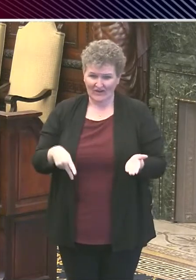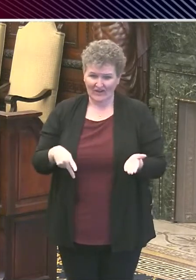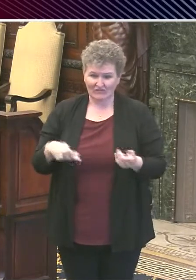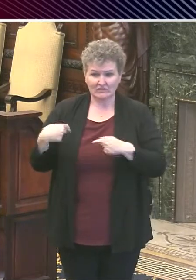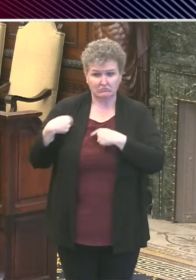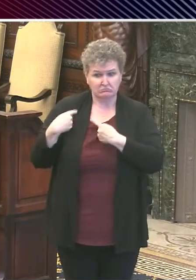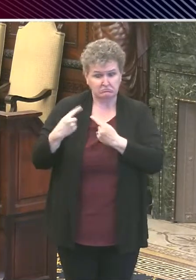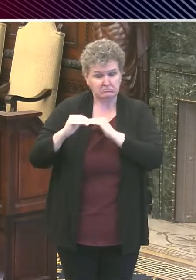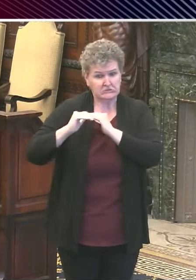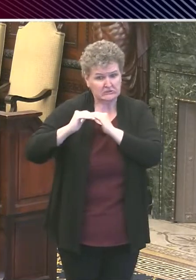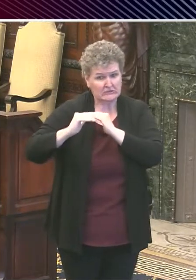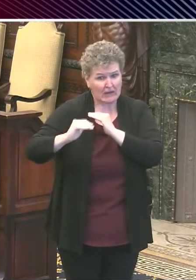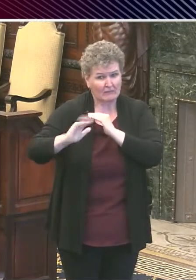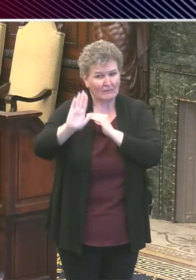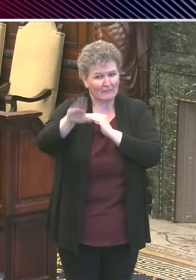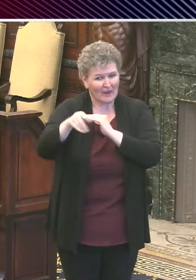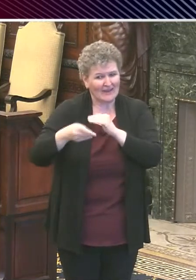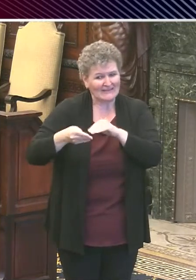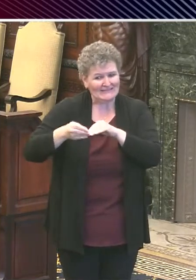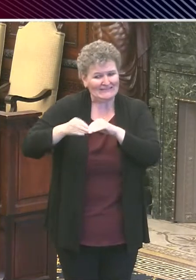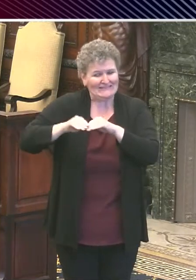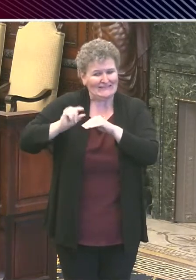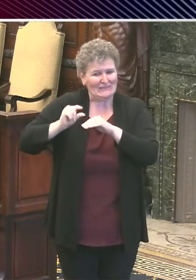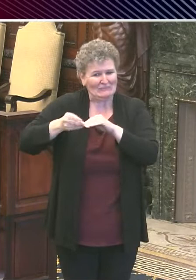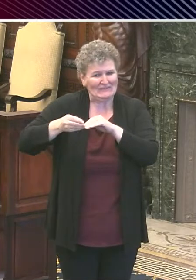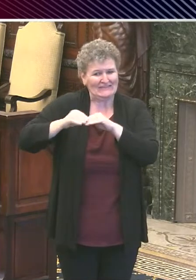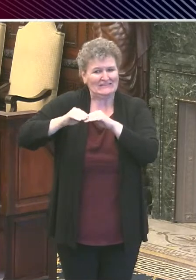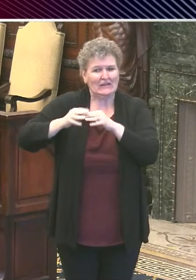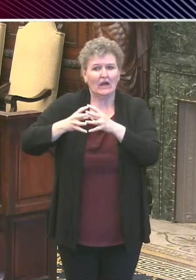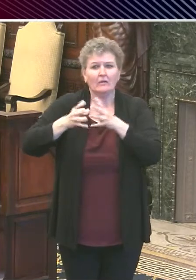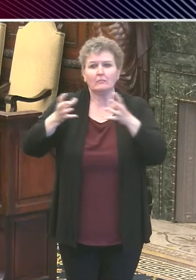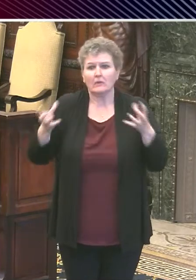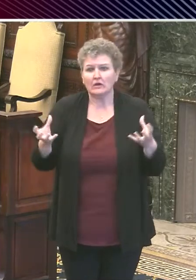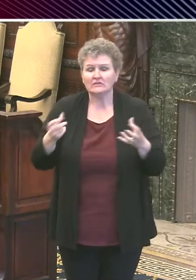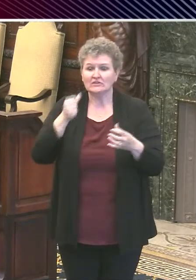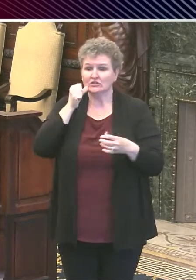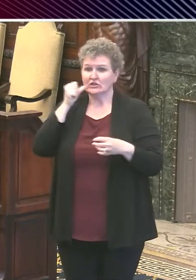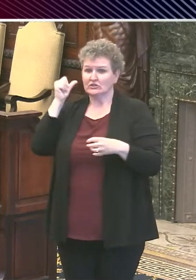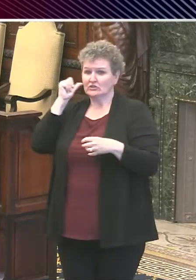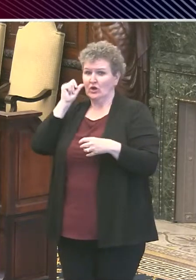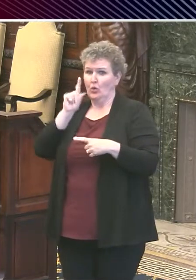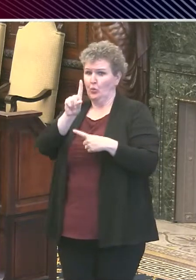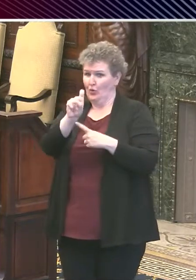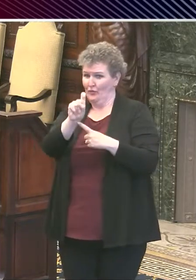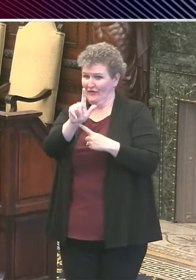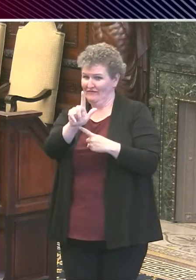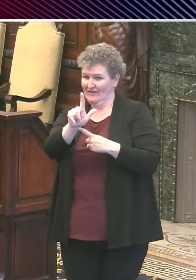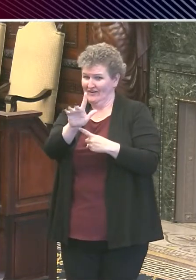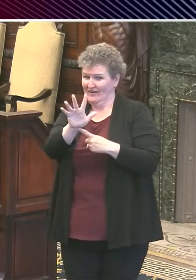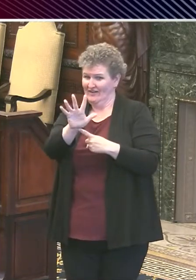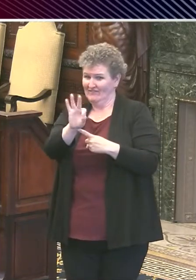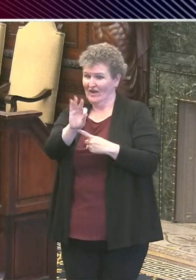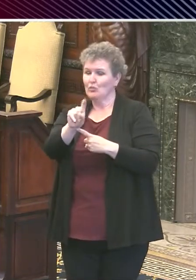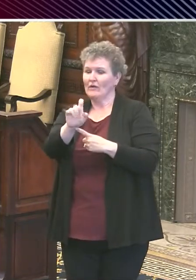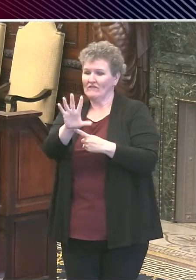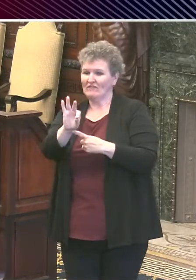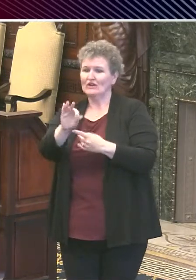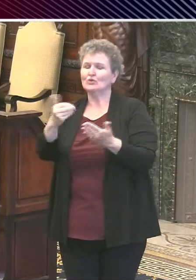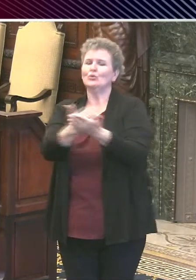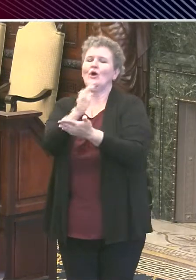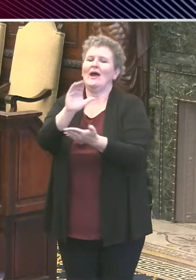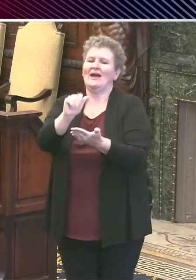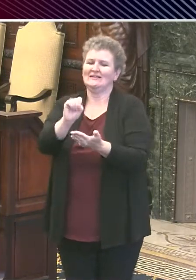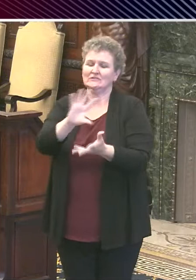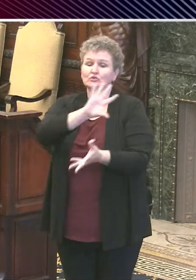or increasing slightly. So here are the numbers. Since this time yesterday, we've identified 159 new cases of the coronavirus infection in